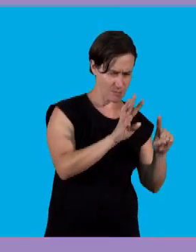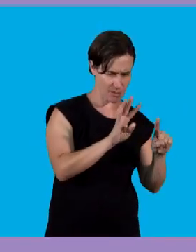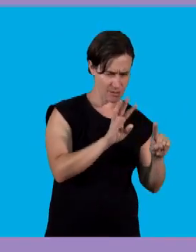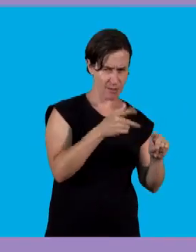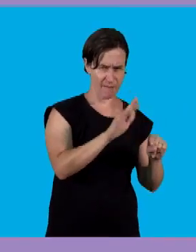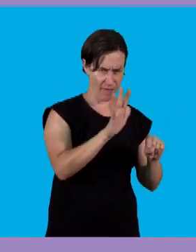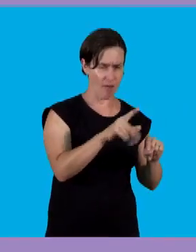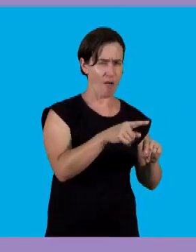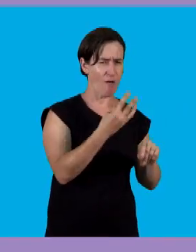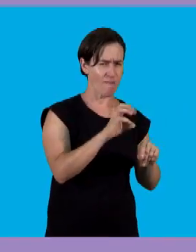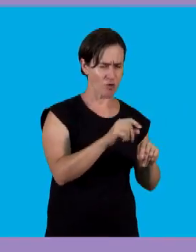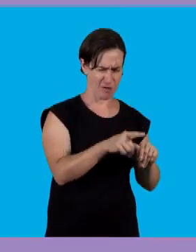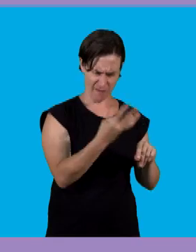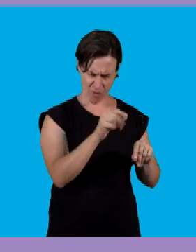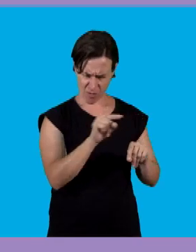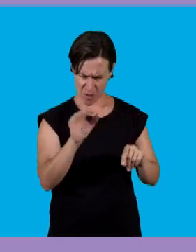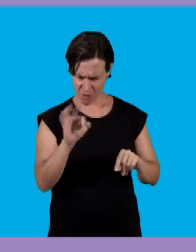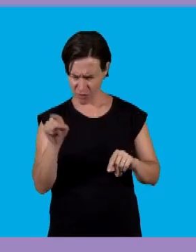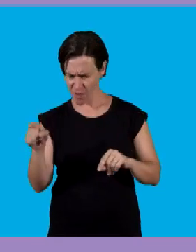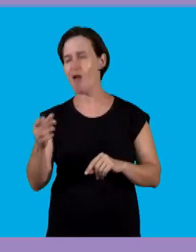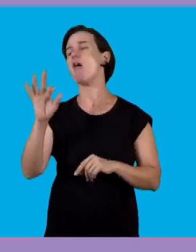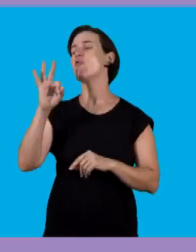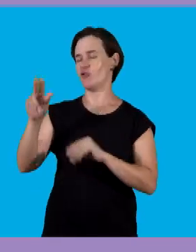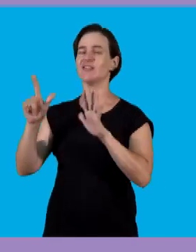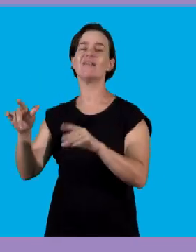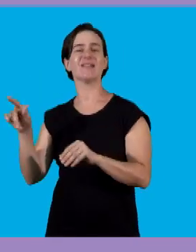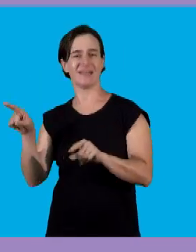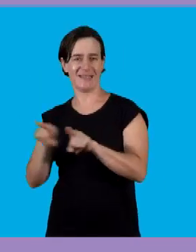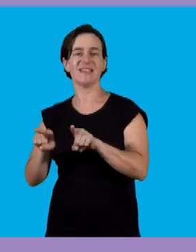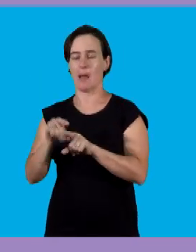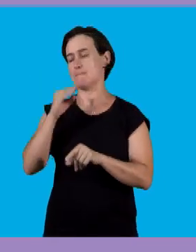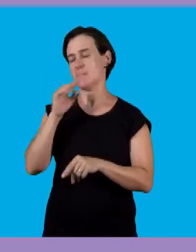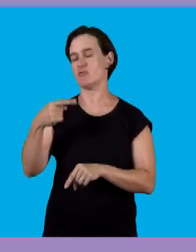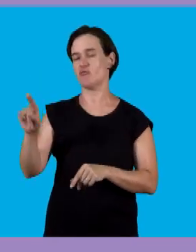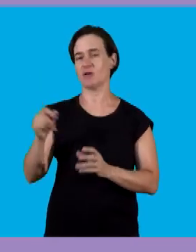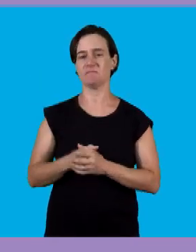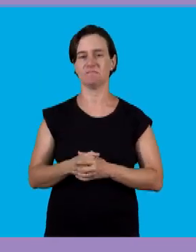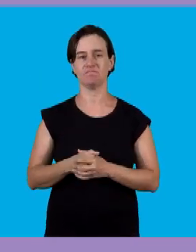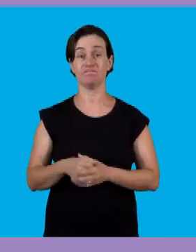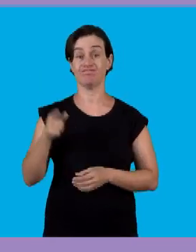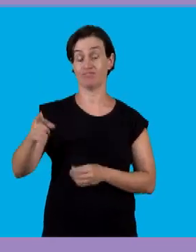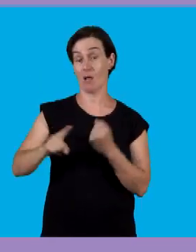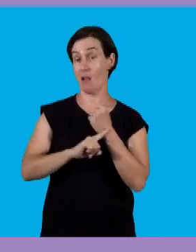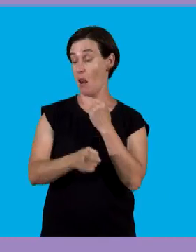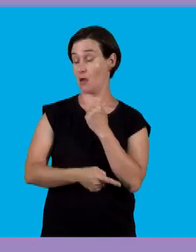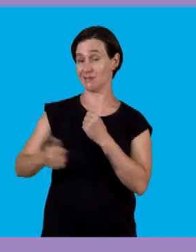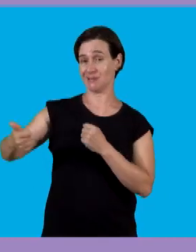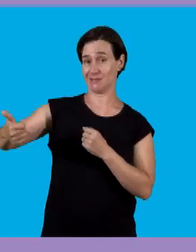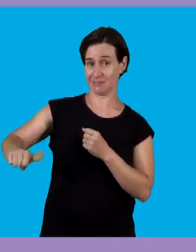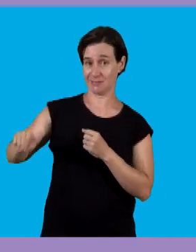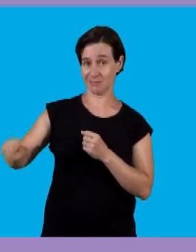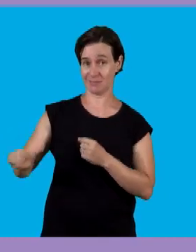40. And from 40, when we subtract by 3, that is going to give us a 37. Let's look at that last output